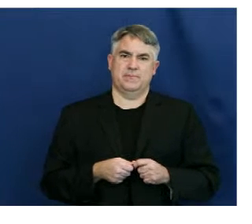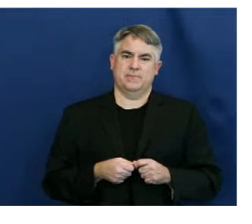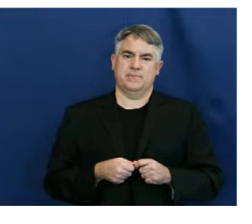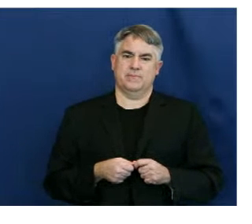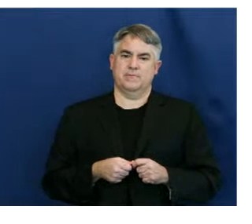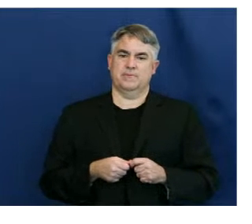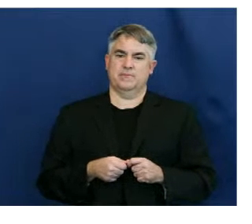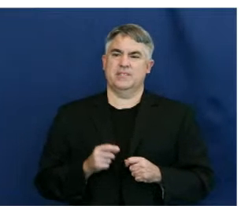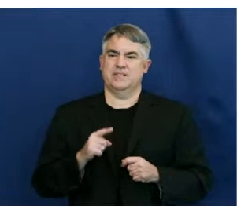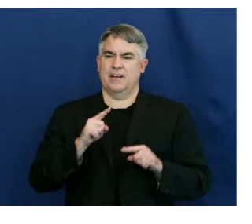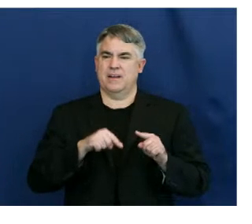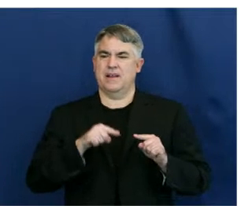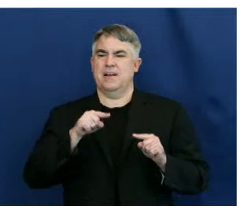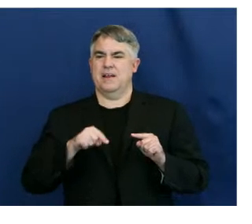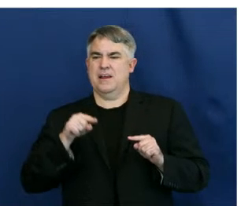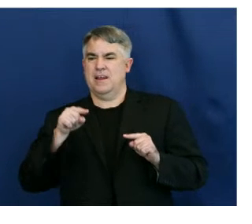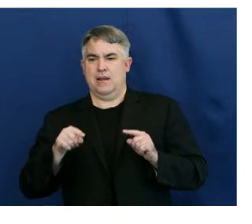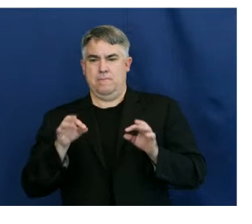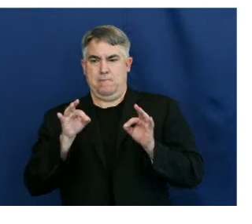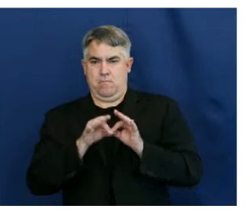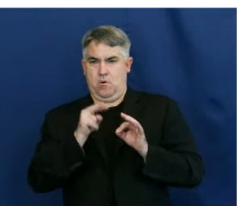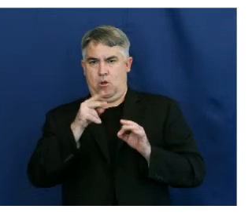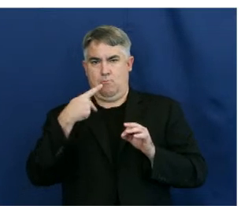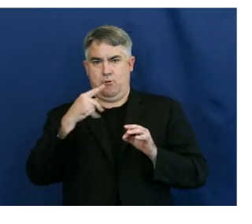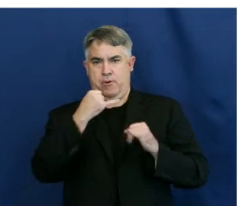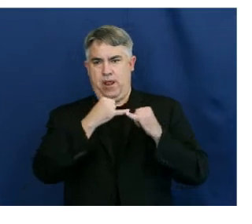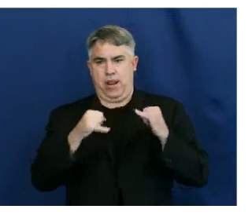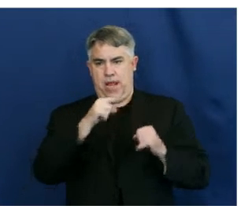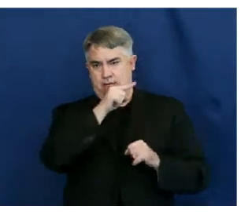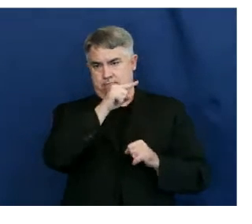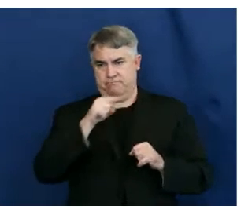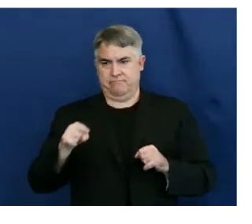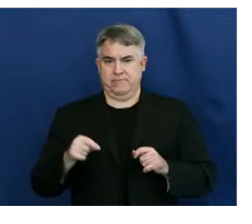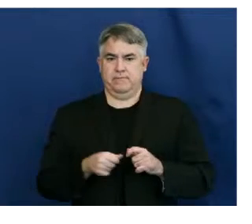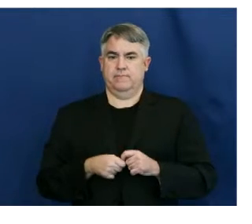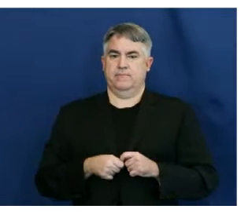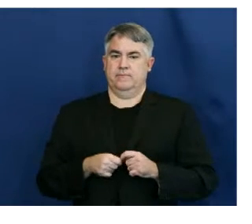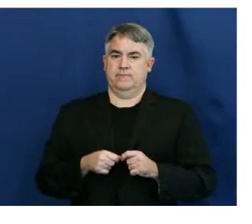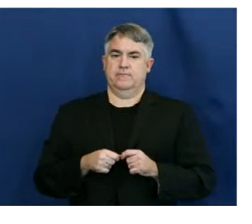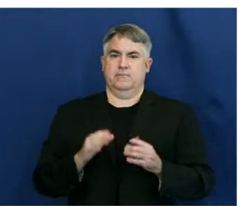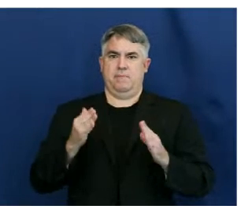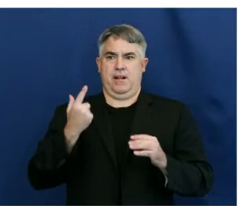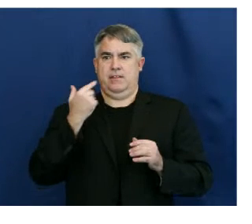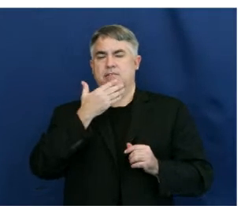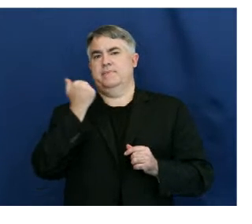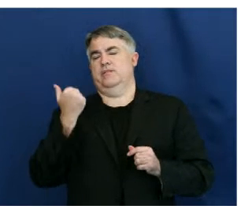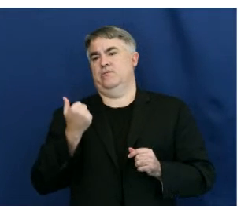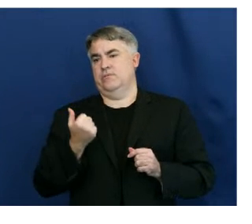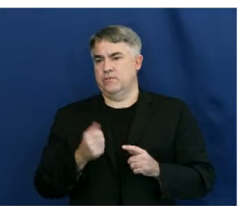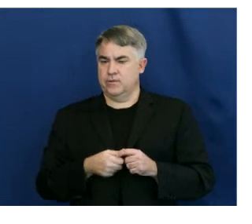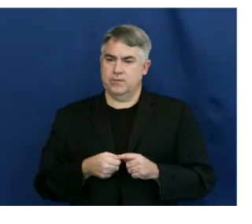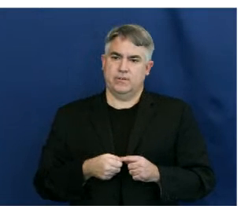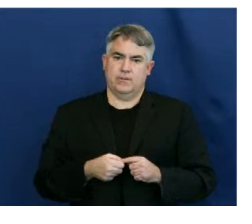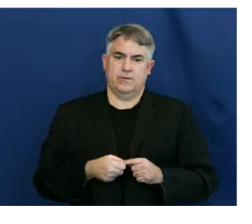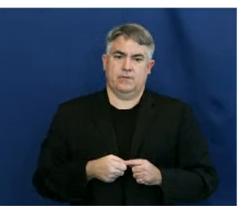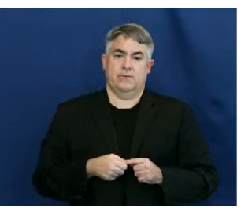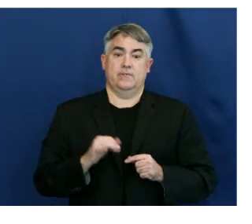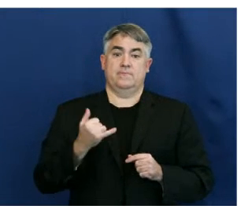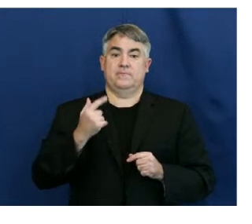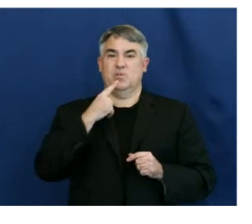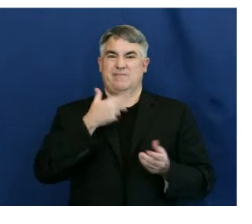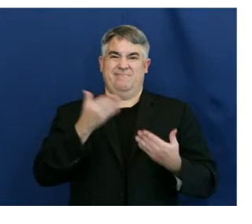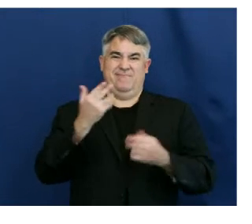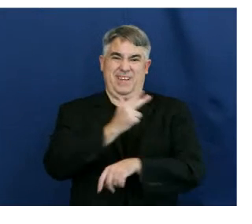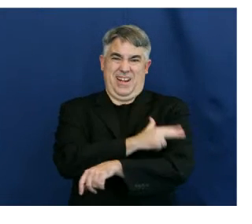low compared to where we have been. Next. Here again, hospital census descending, both